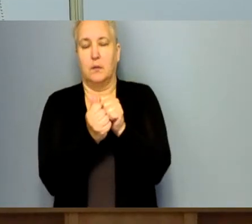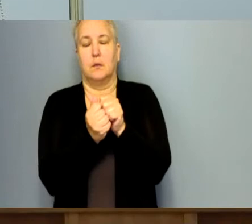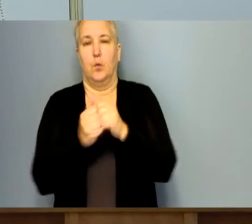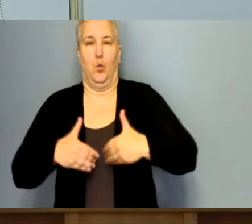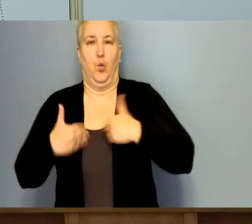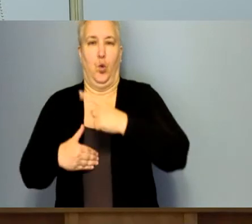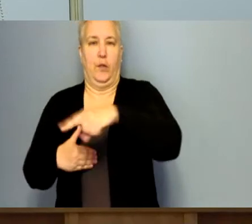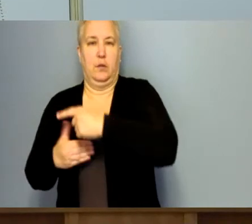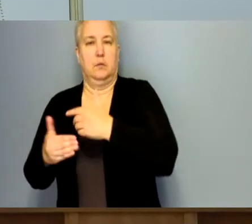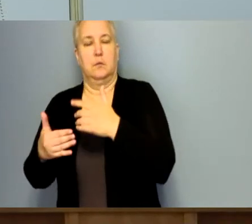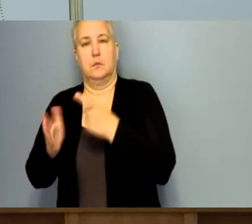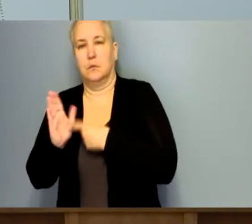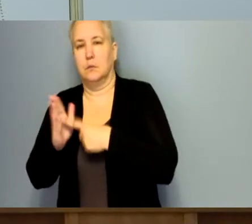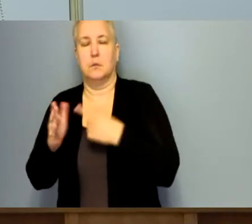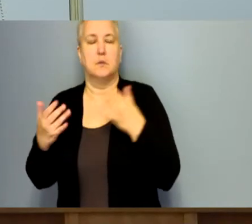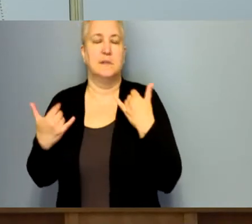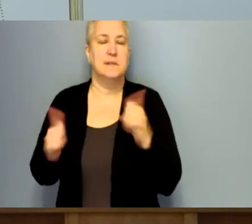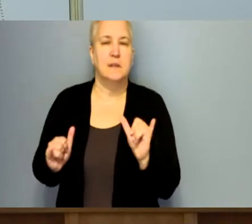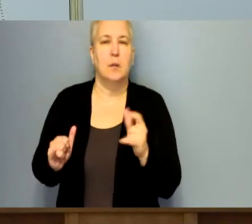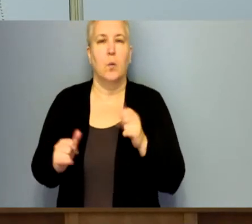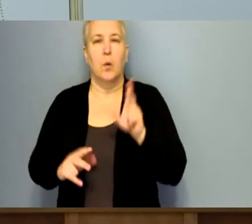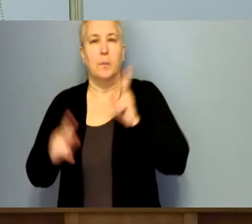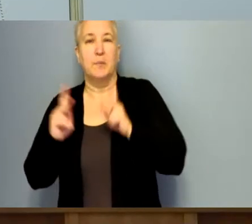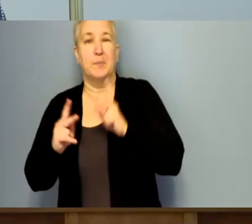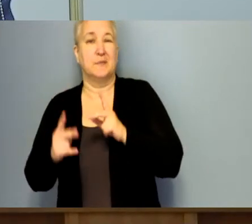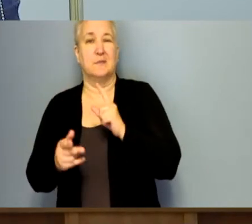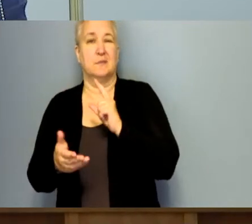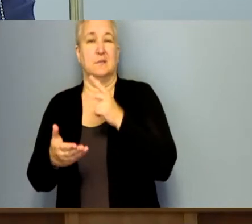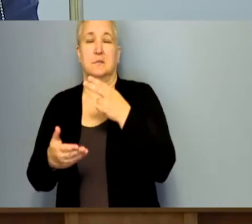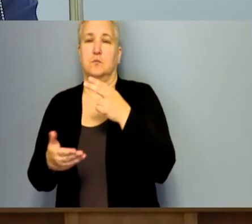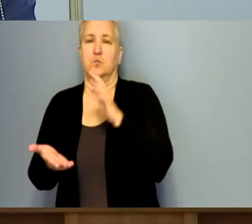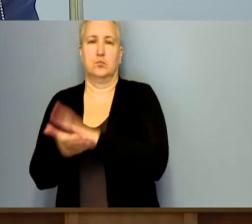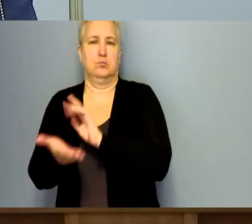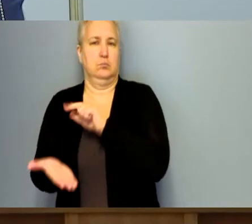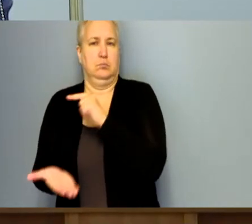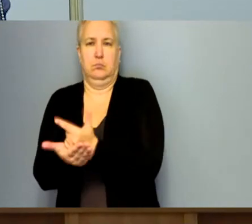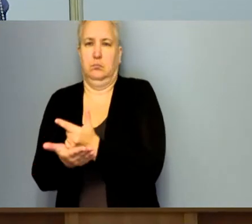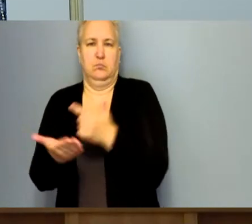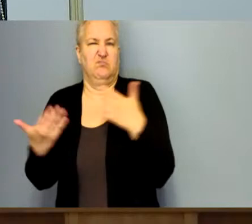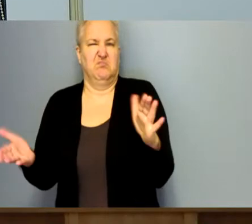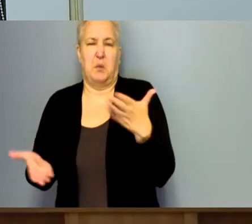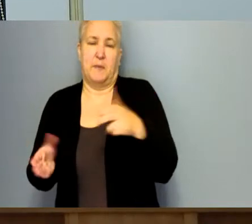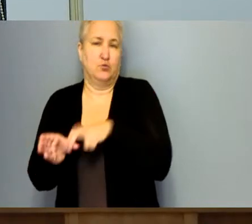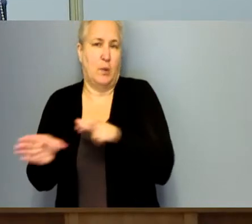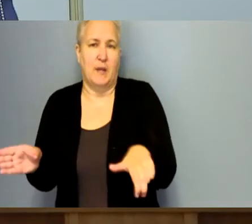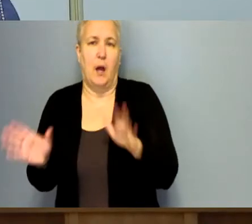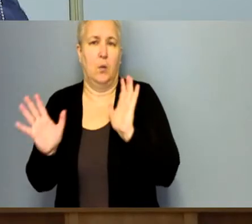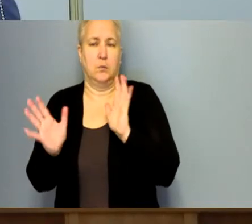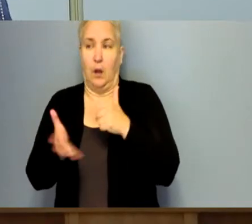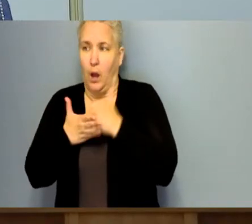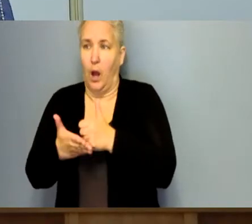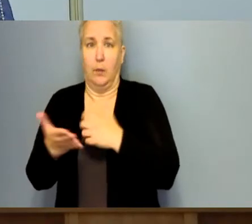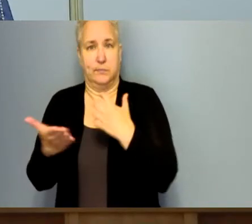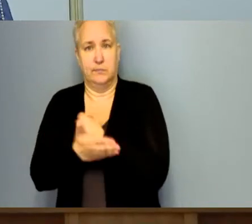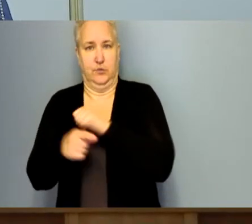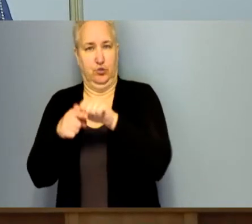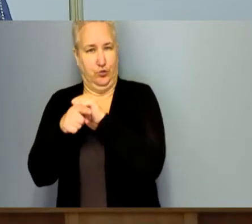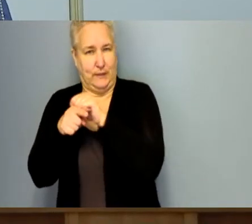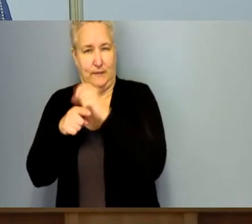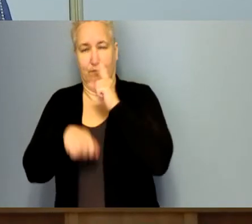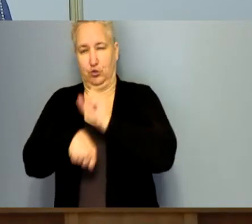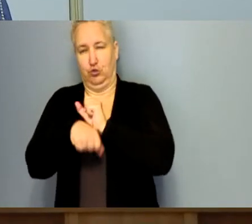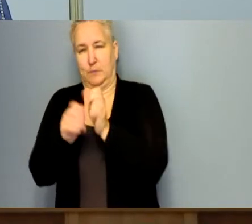youth, sometimes still, or people who are out of school, rather. If they've dropped out, this is really helping them get training for